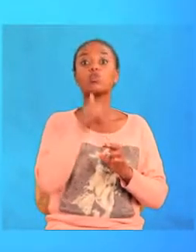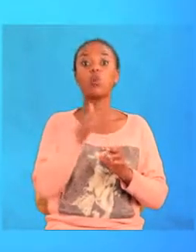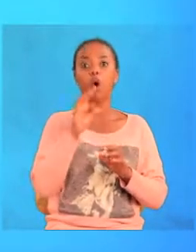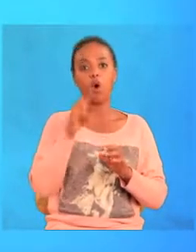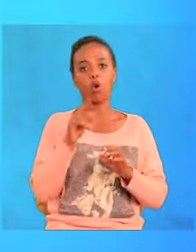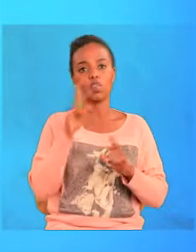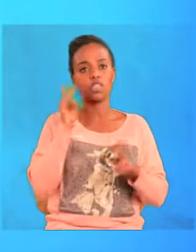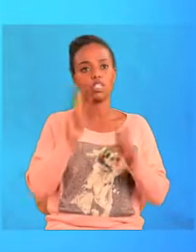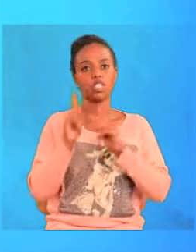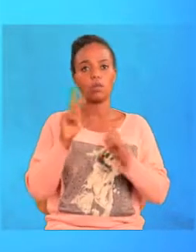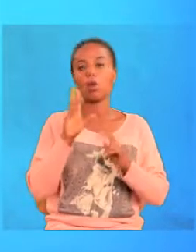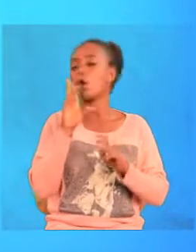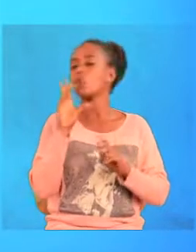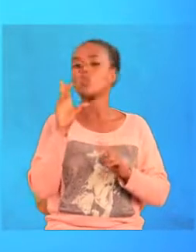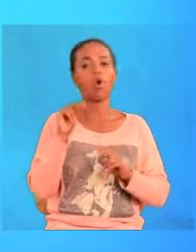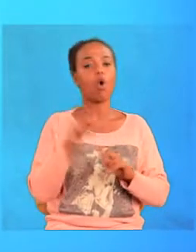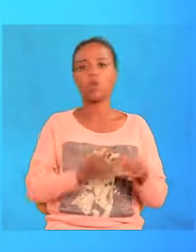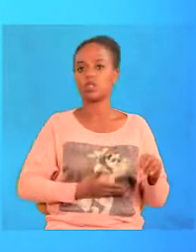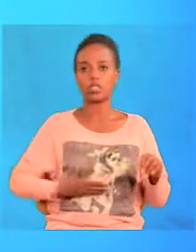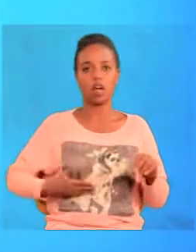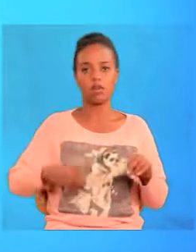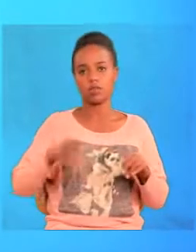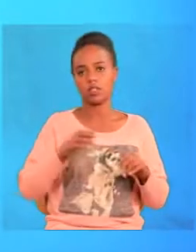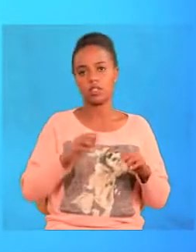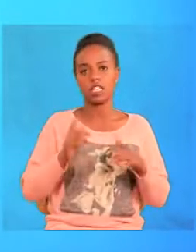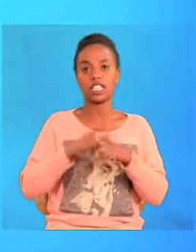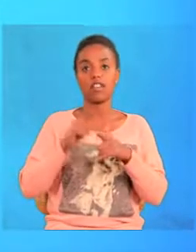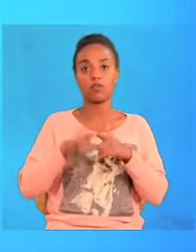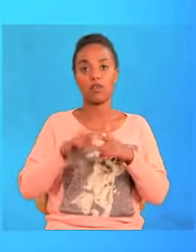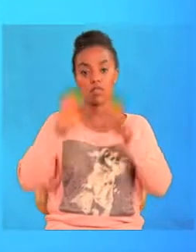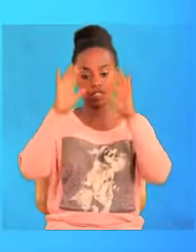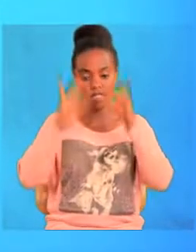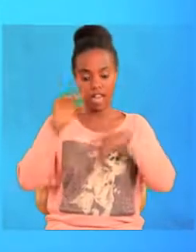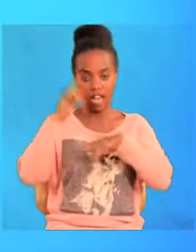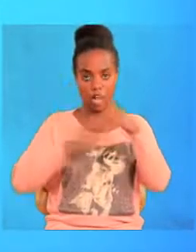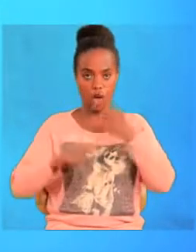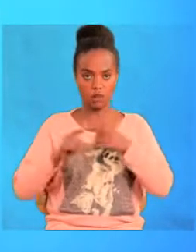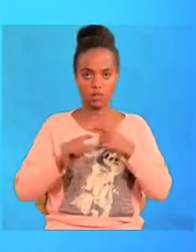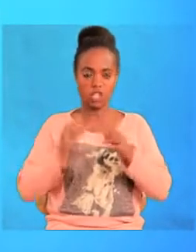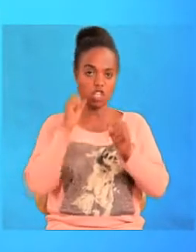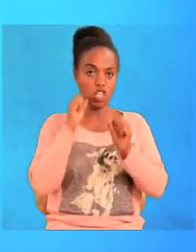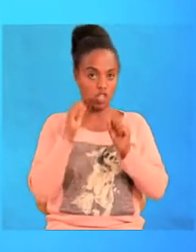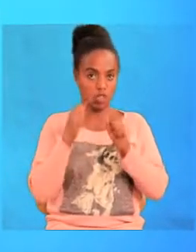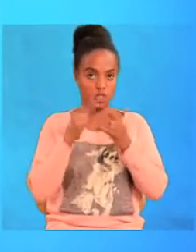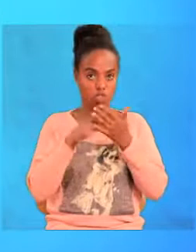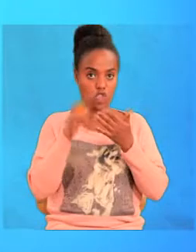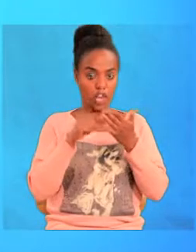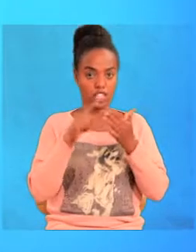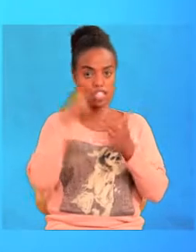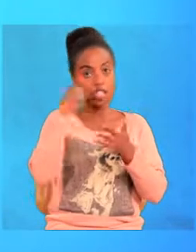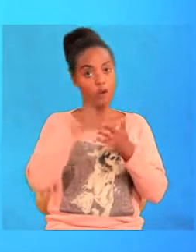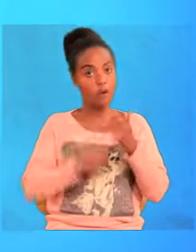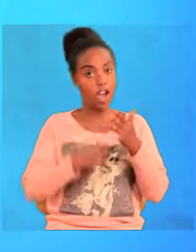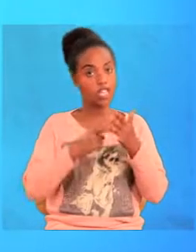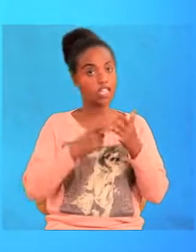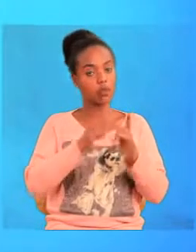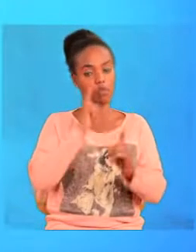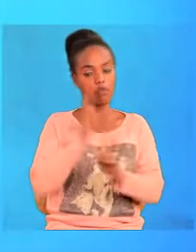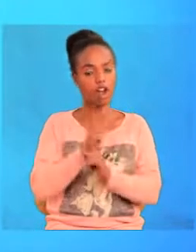people will not starve. Therefore, the rain comes. Check the validity of this